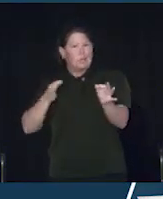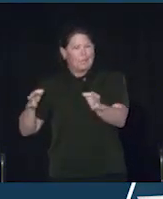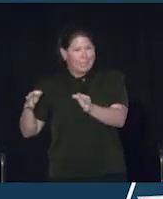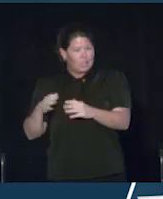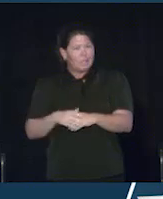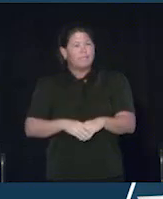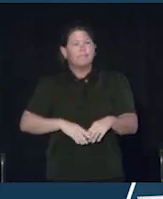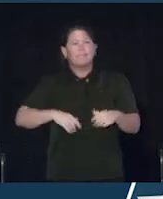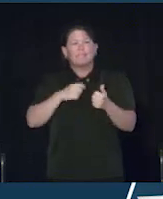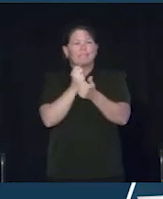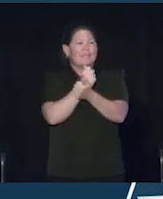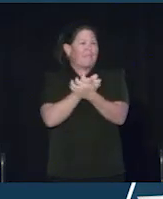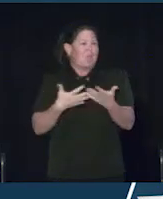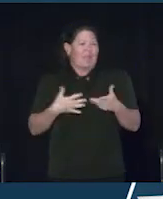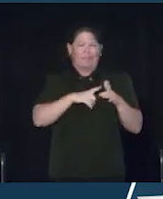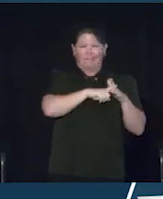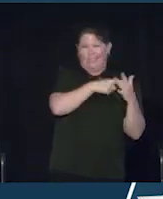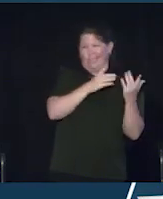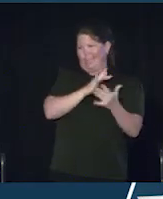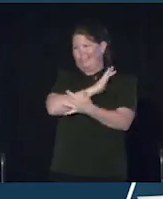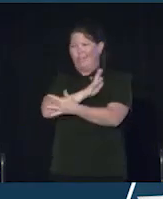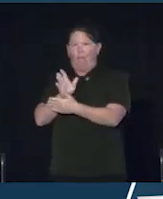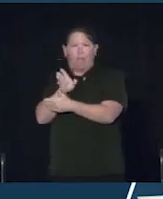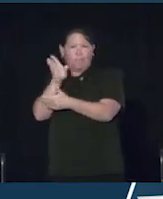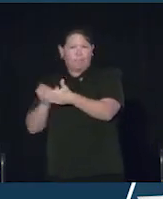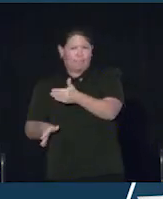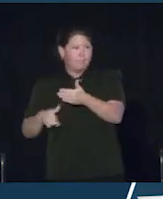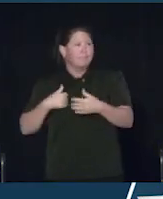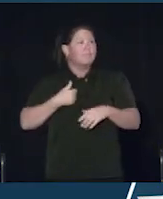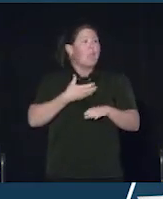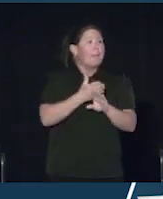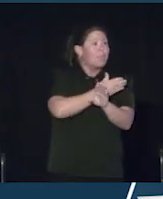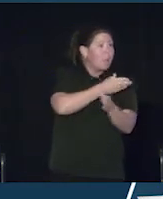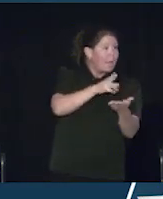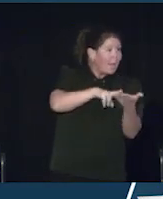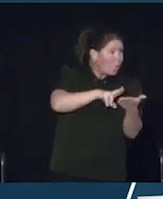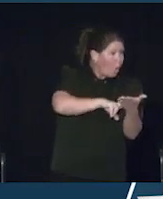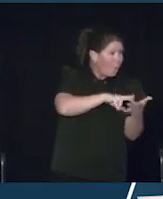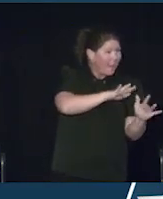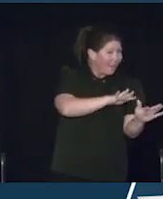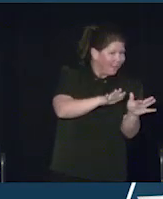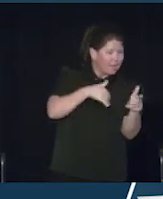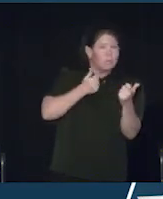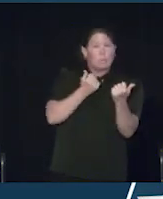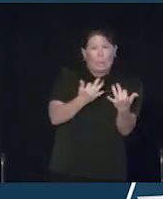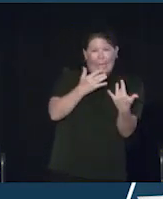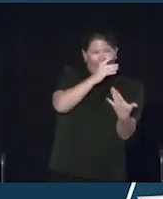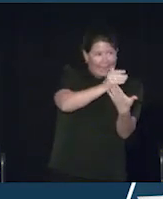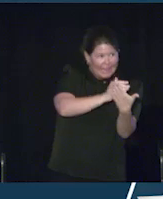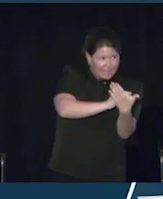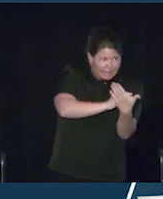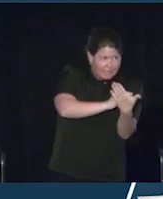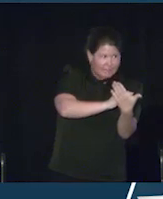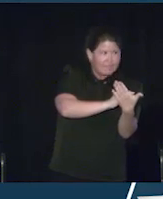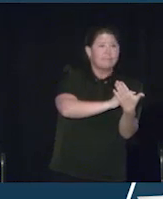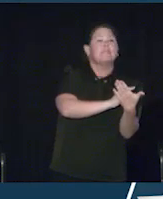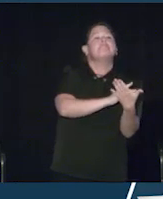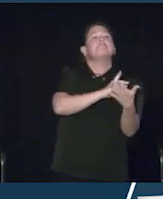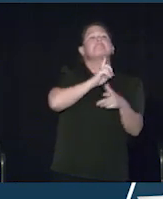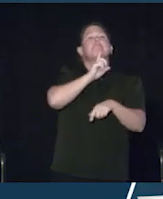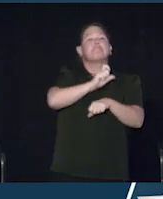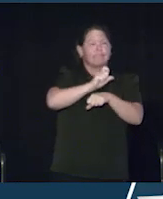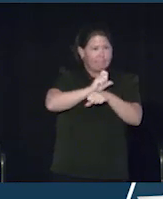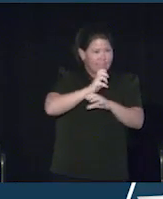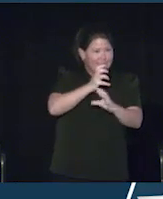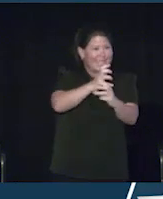and everything from enrolling a person in our pre-enrollment, previously known as waiting list, to receiving the iBudget